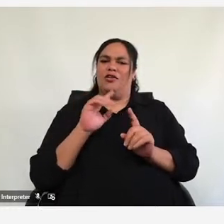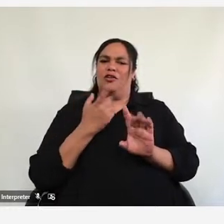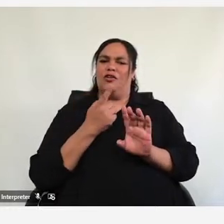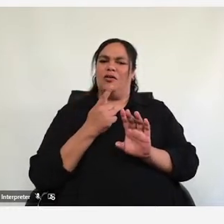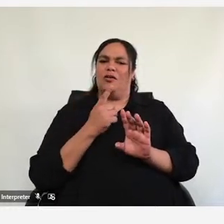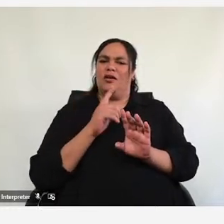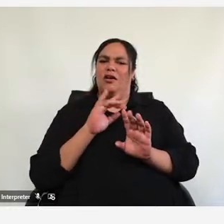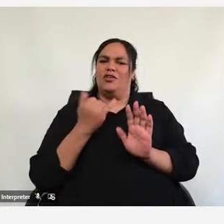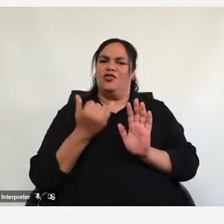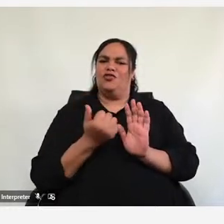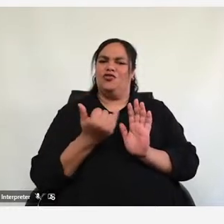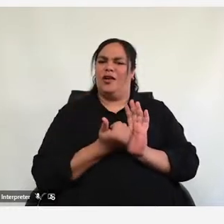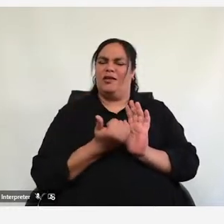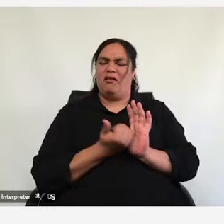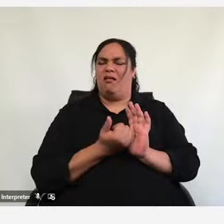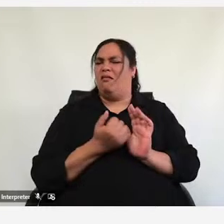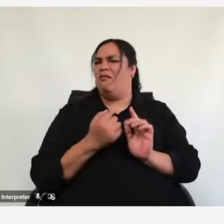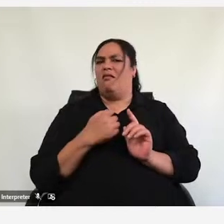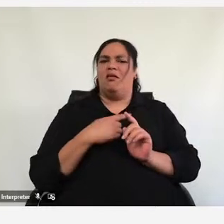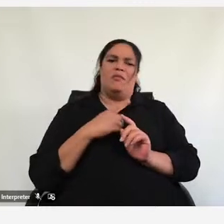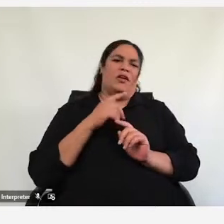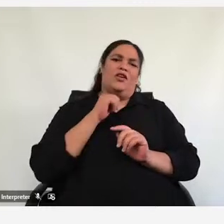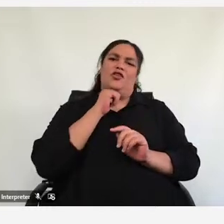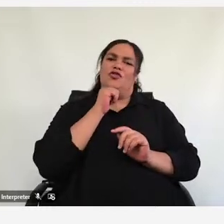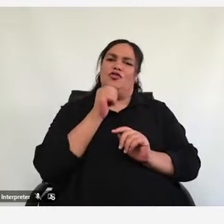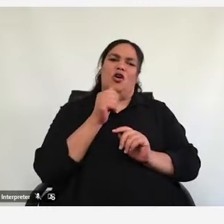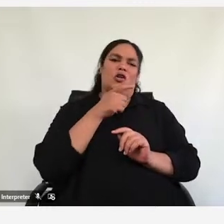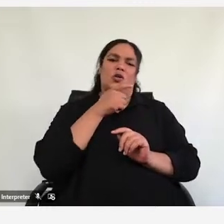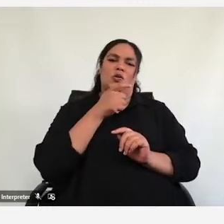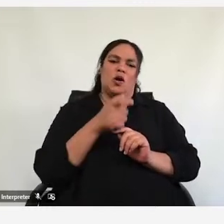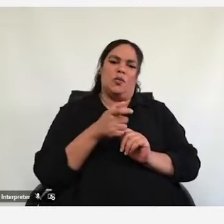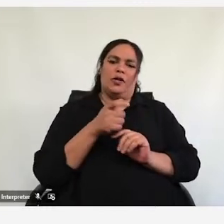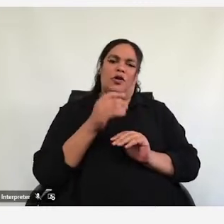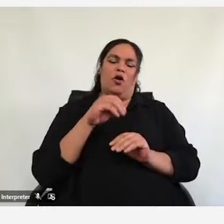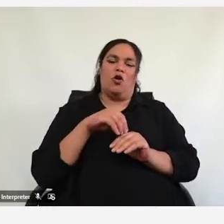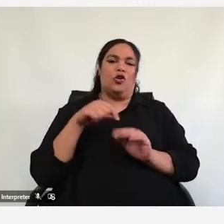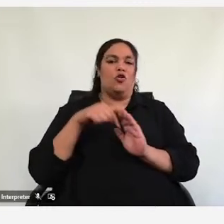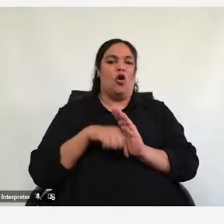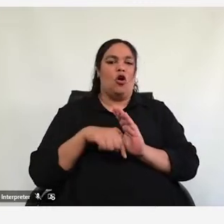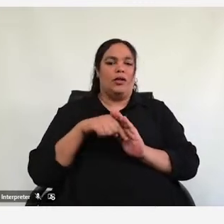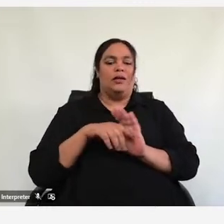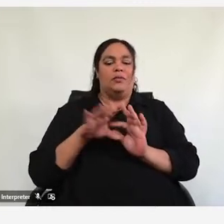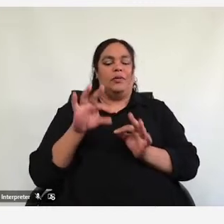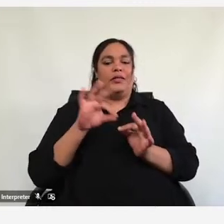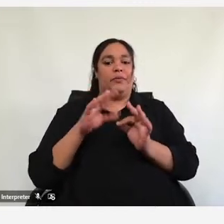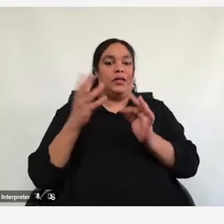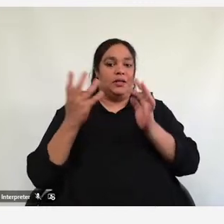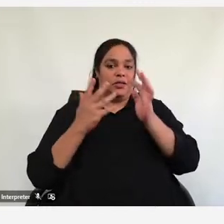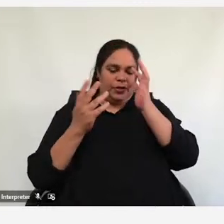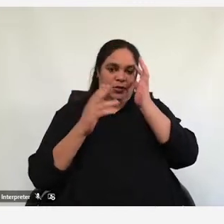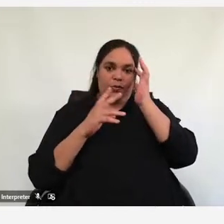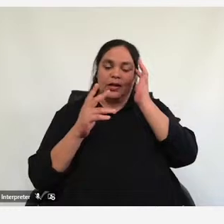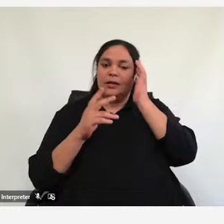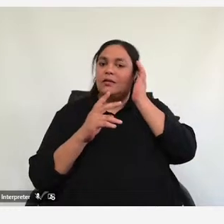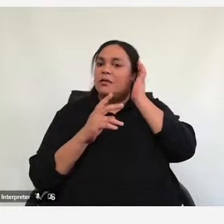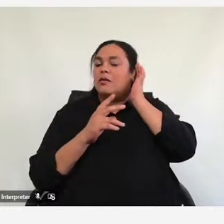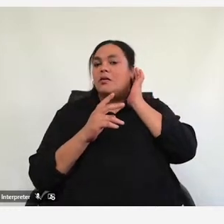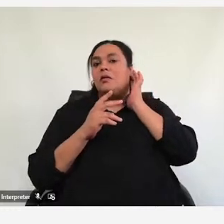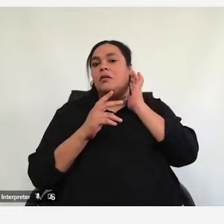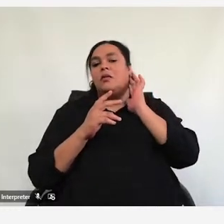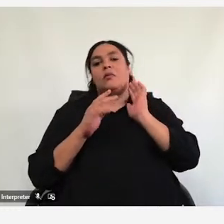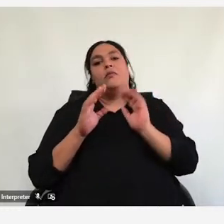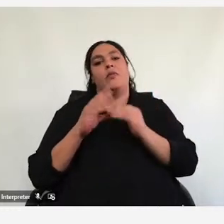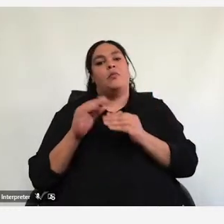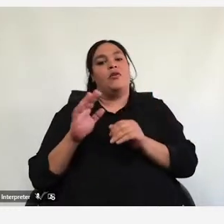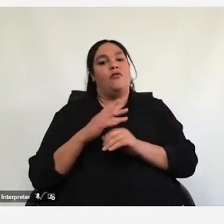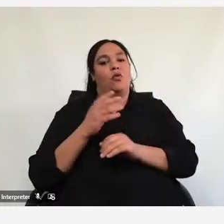not comment on the content of the particular speech. Members are fully aware that